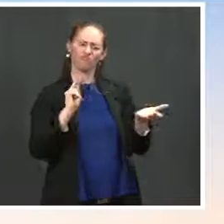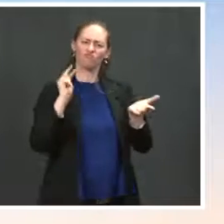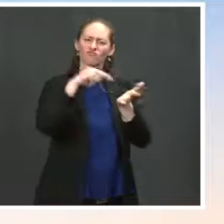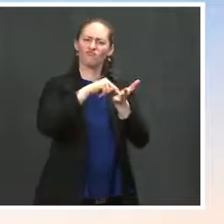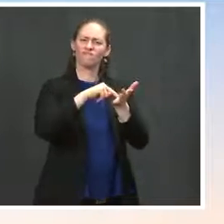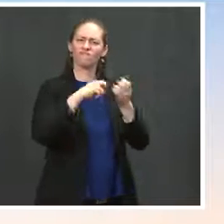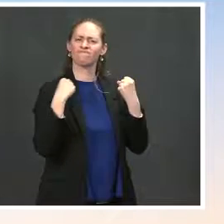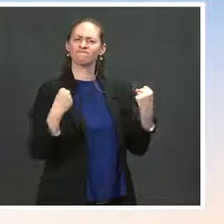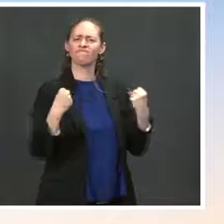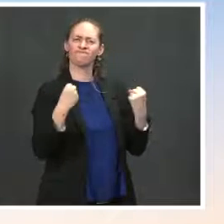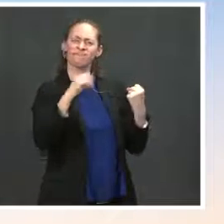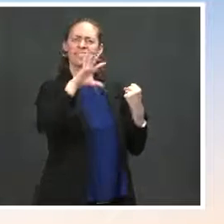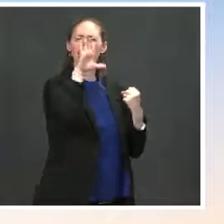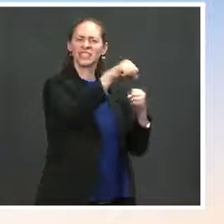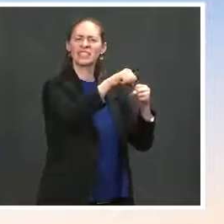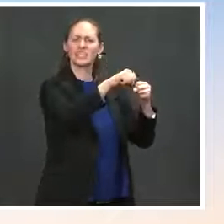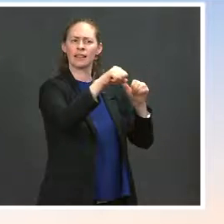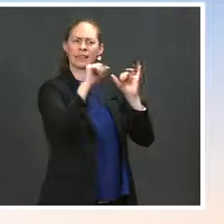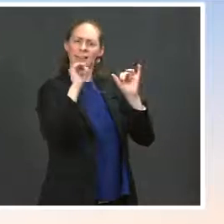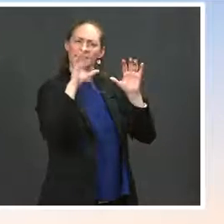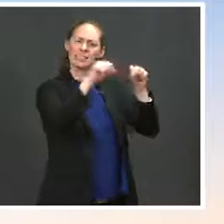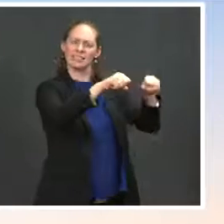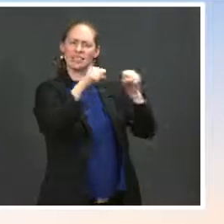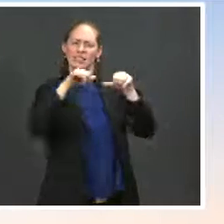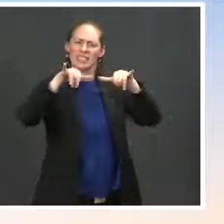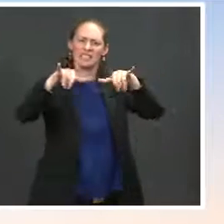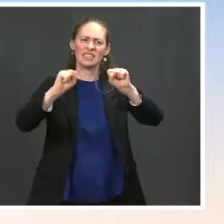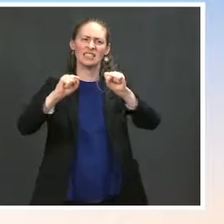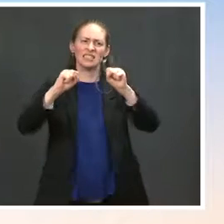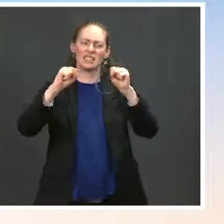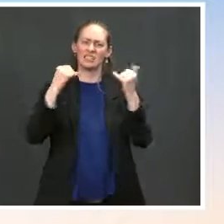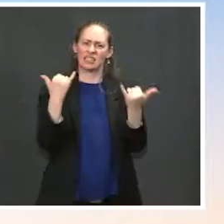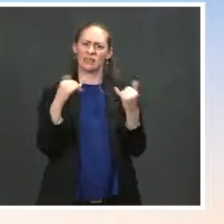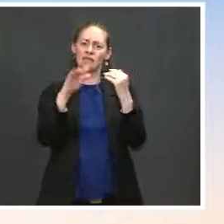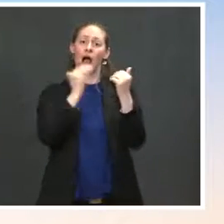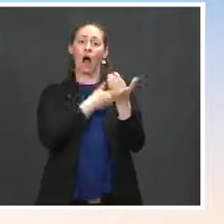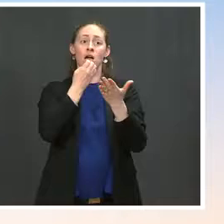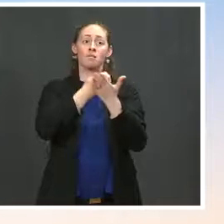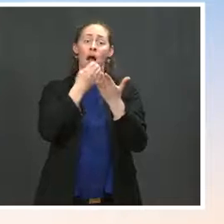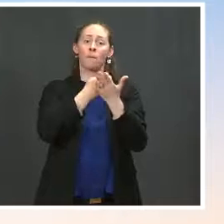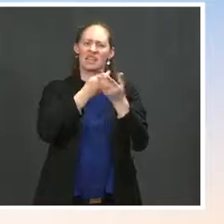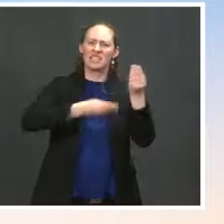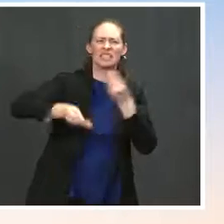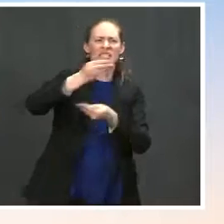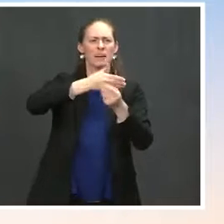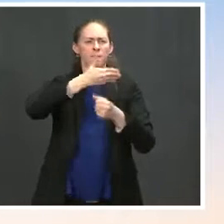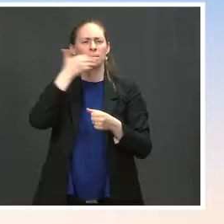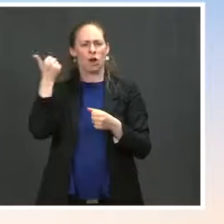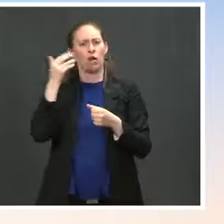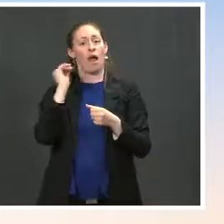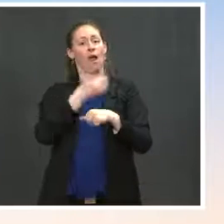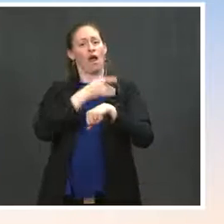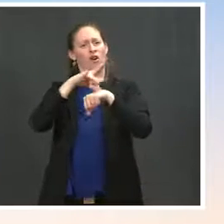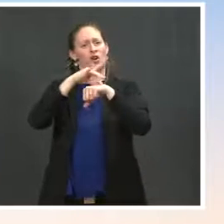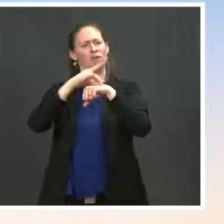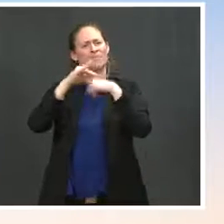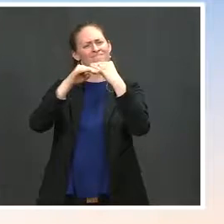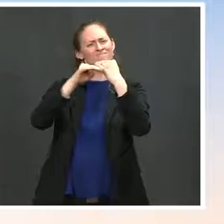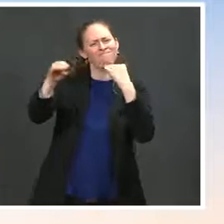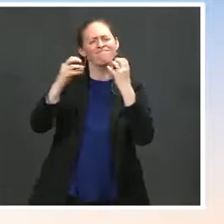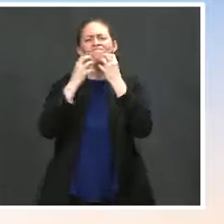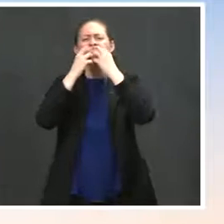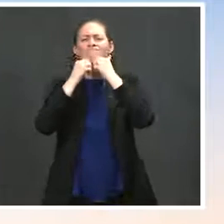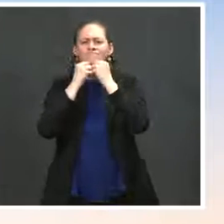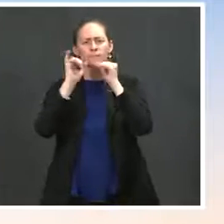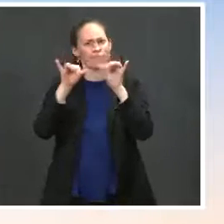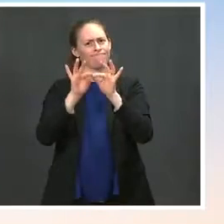the jobs here, and to stabilize our economy and our planet at the same time? I can carry your staff, Gina.